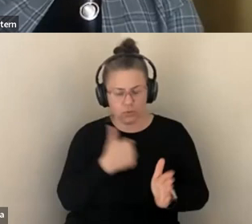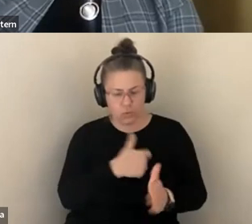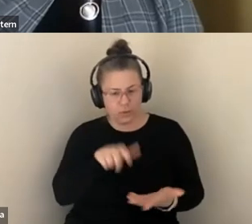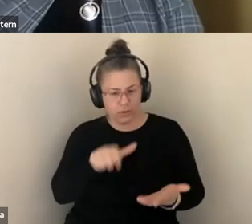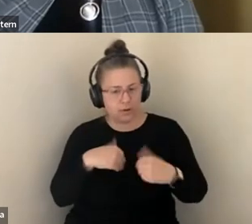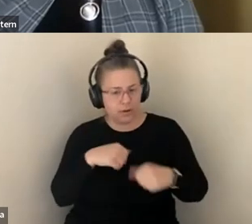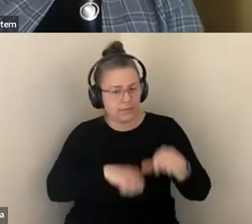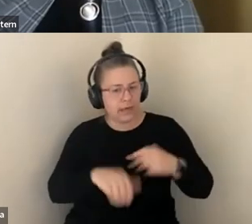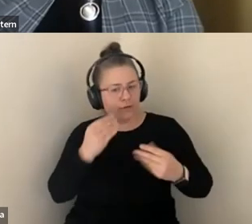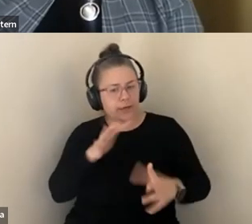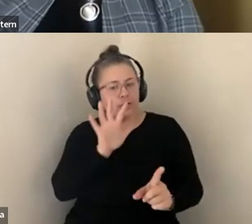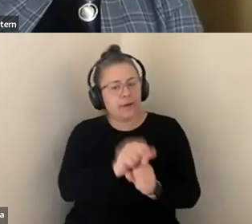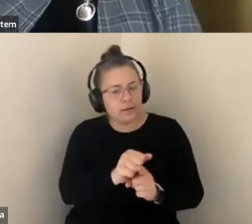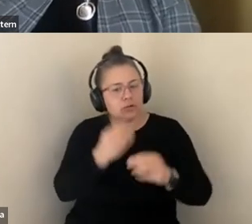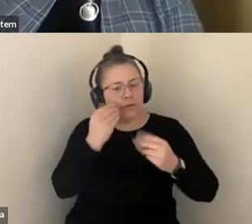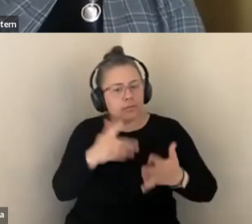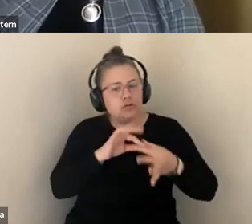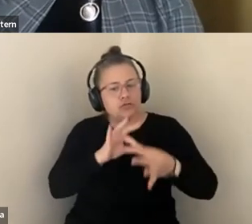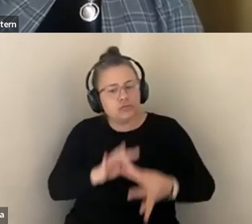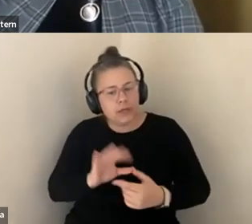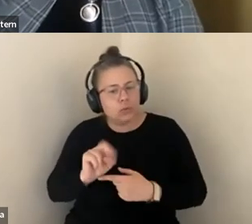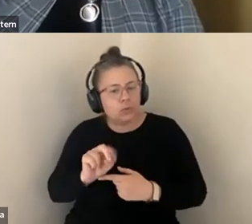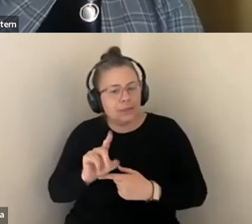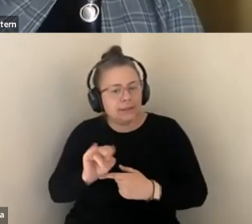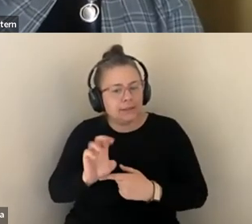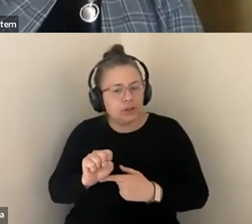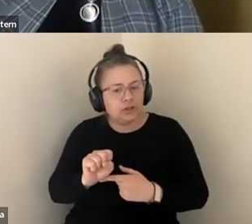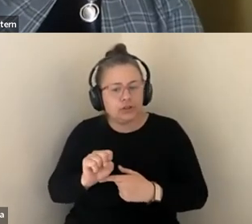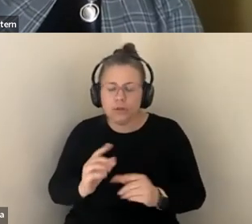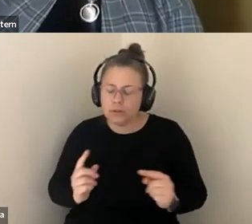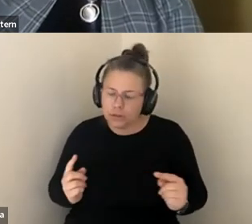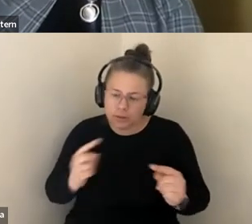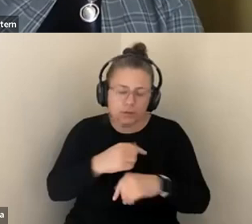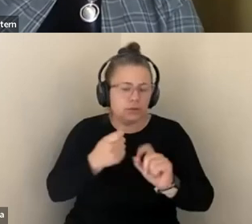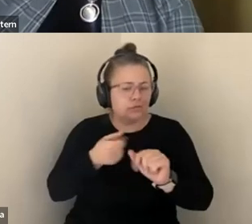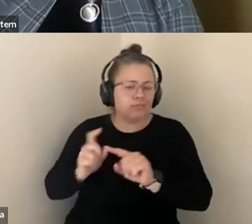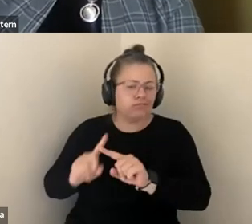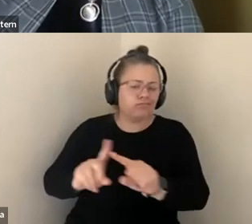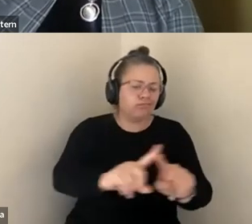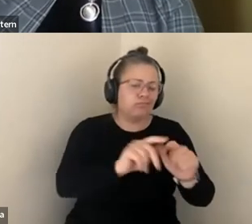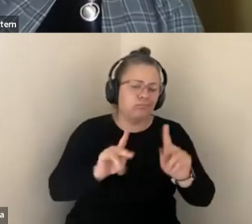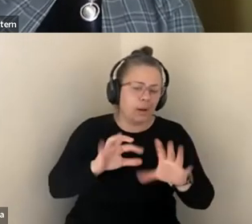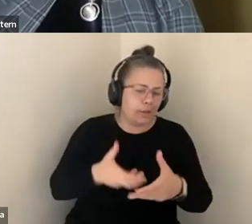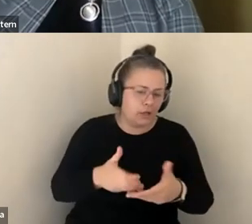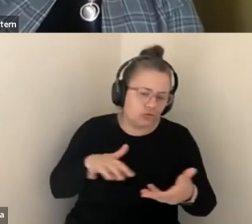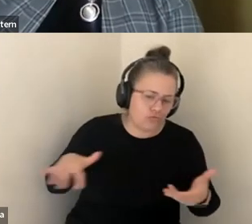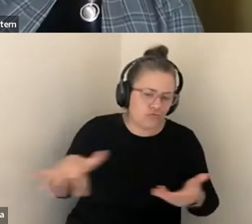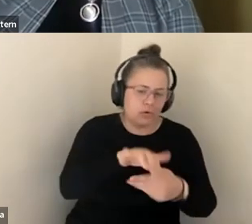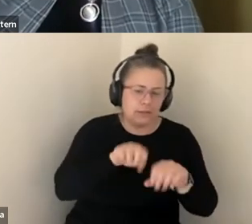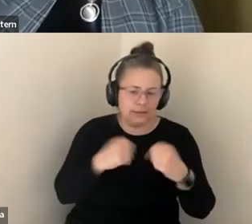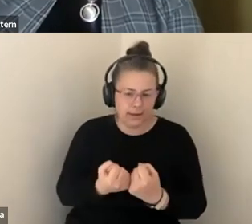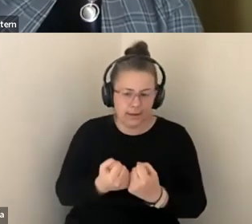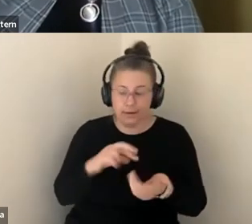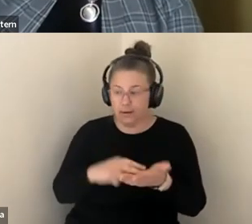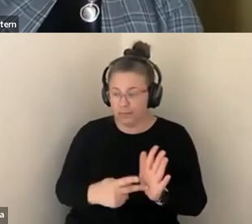captures conditions across our society, across populations. And so that requires broad-based participation, which, as we all know